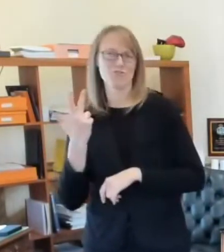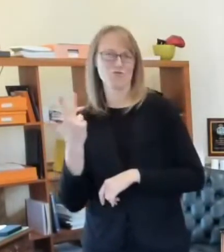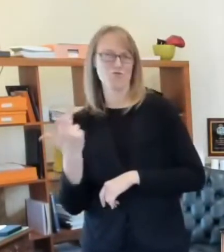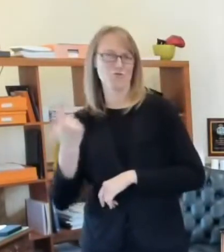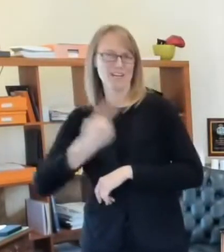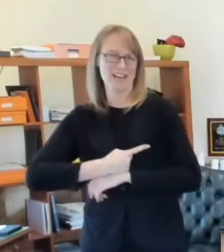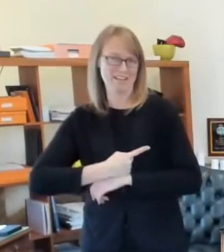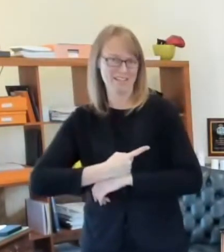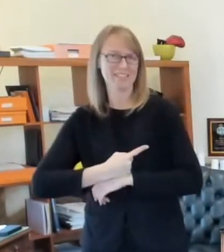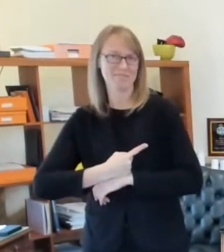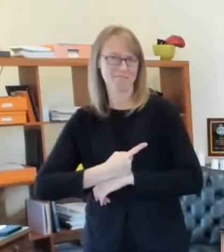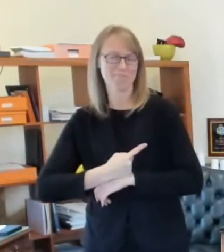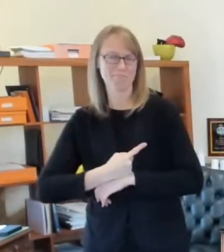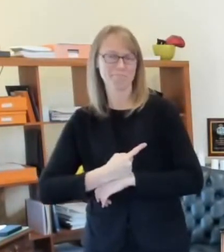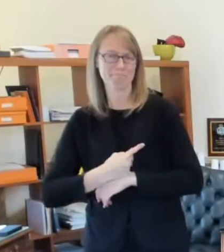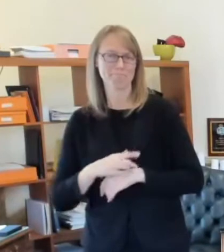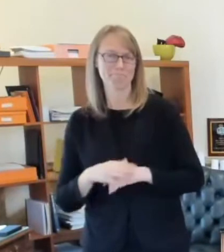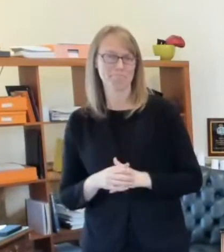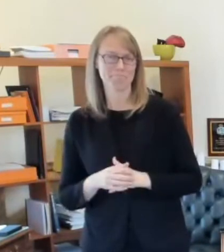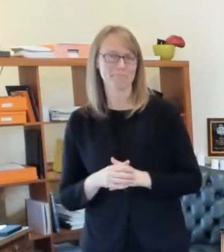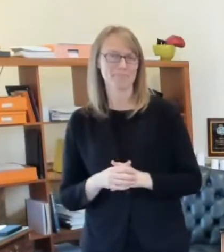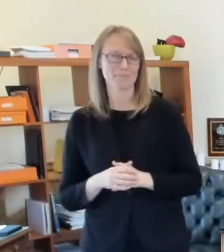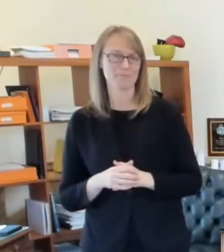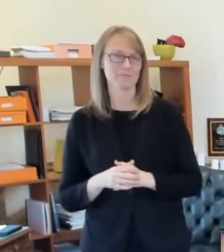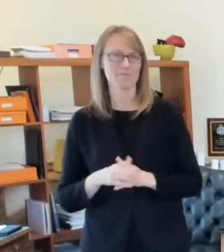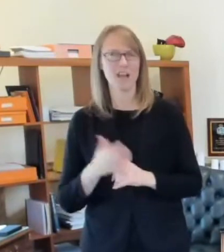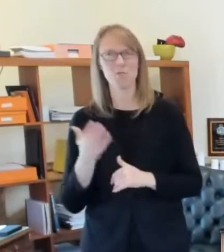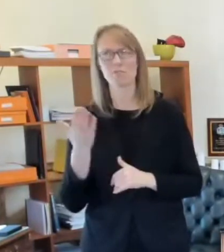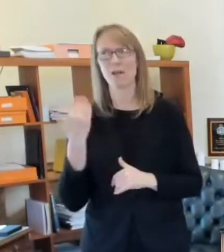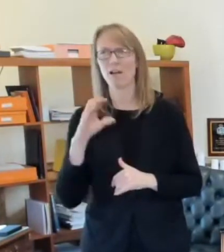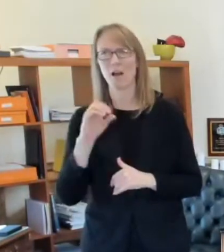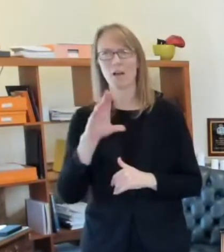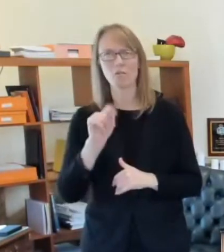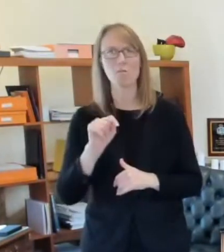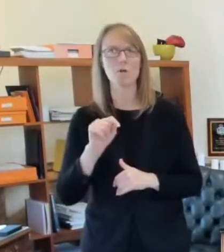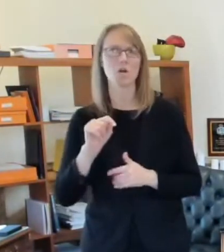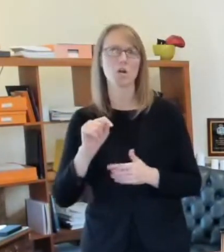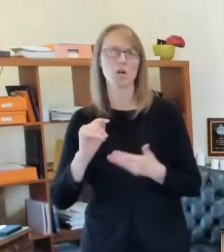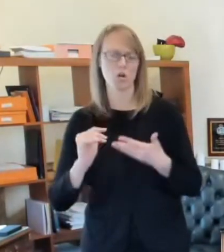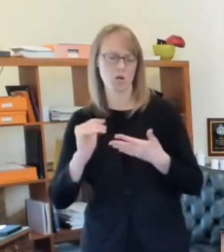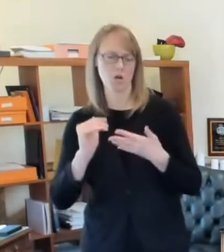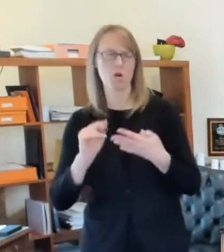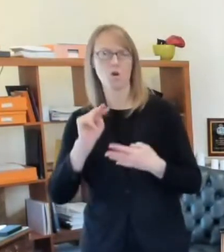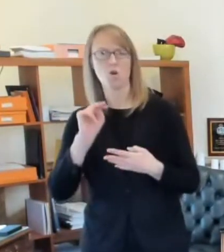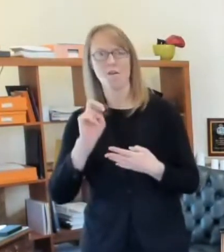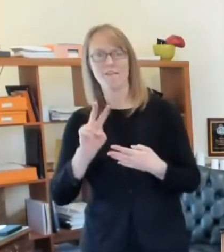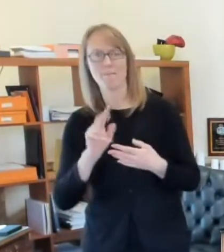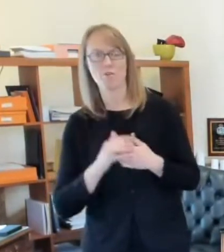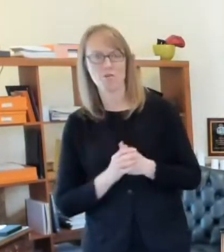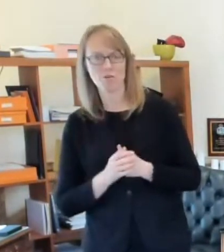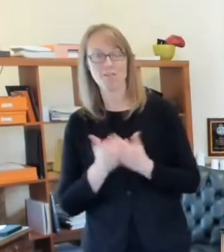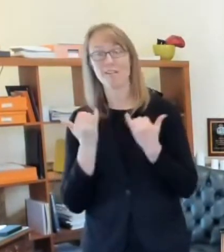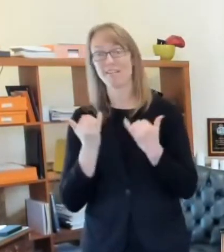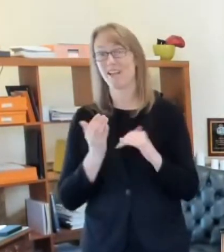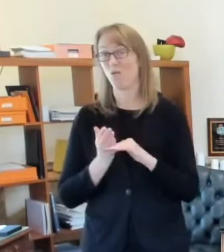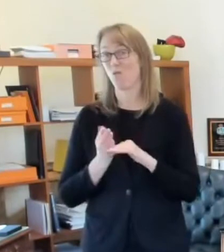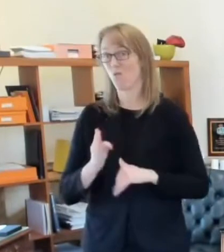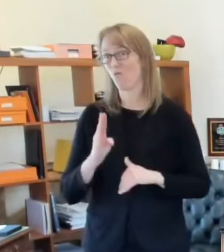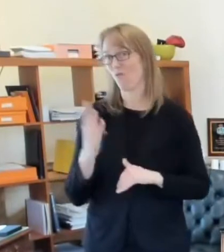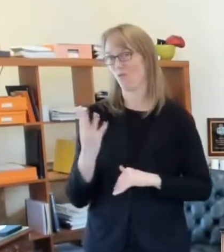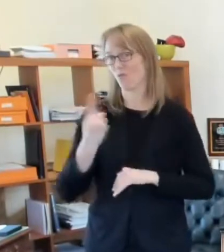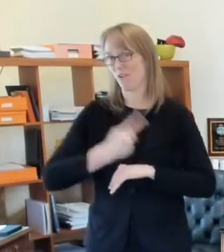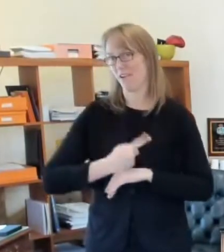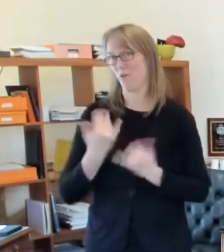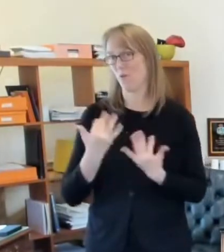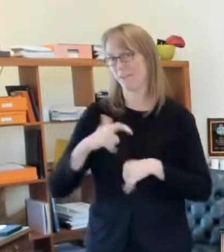earlier in the year in October and November. Now we're just a little bit over 4 days, so